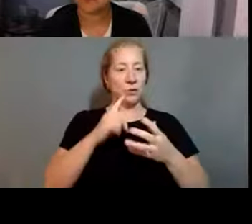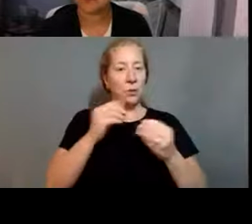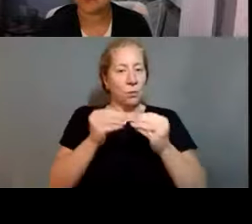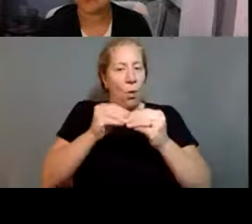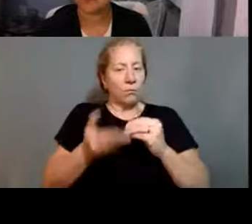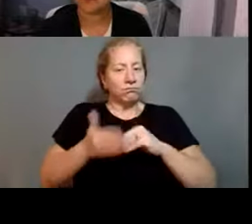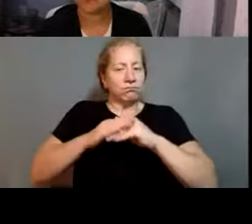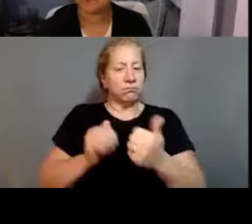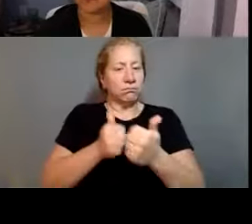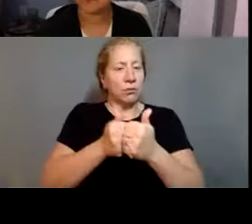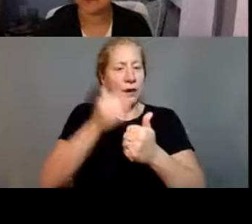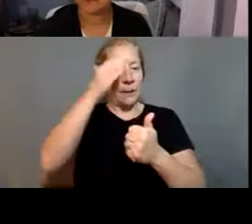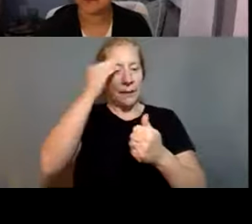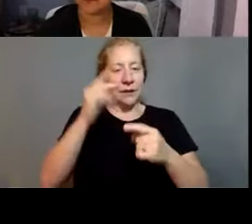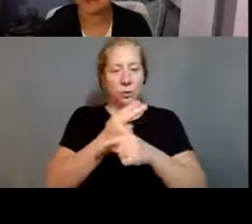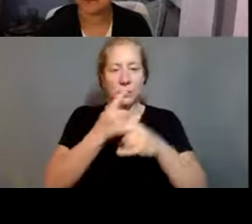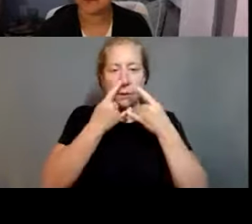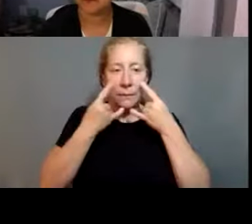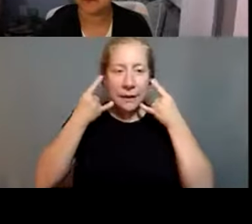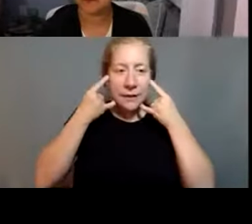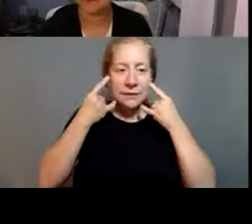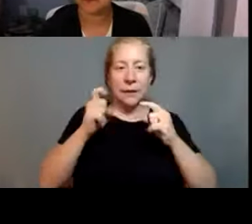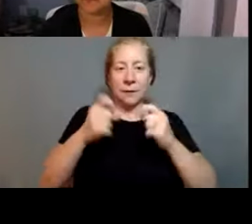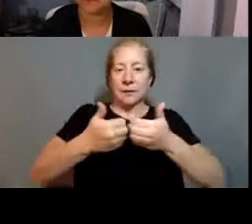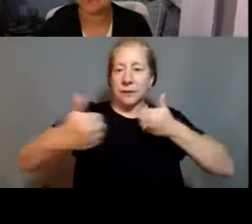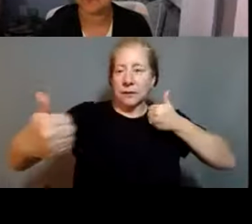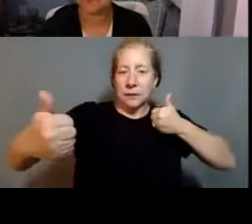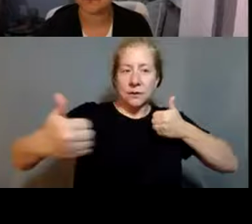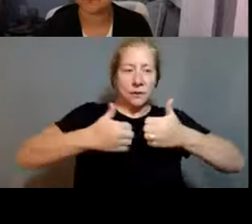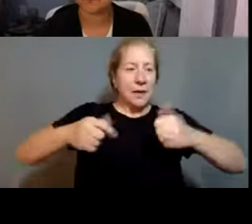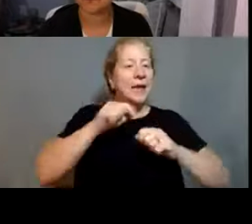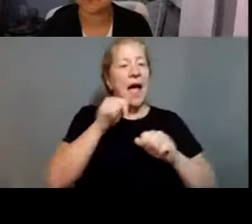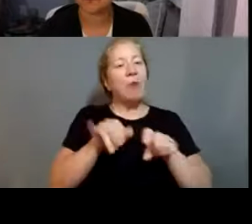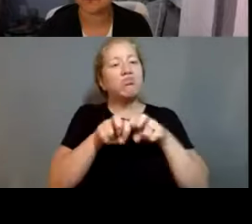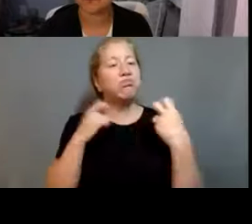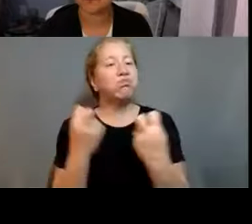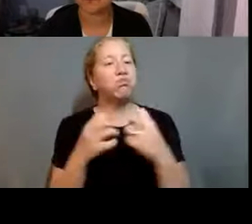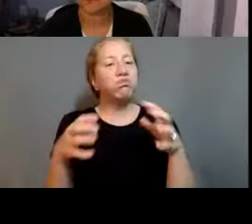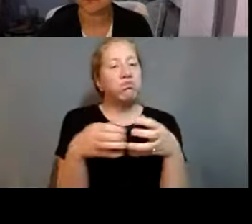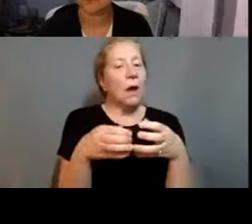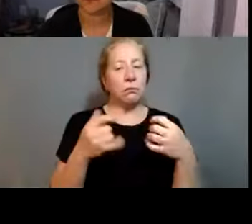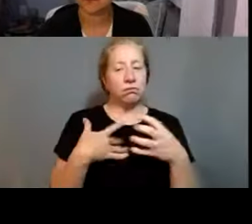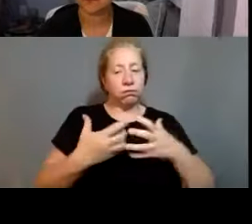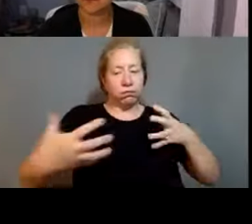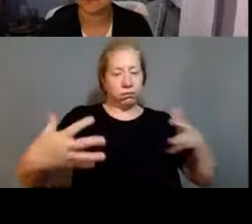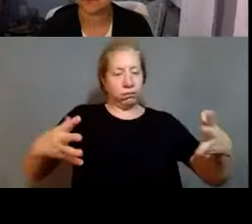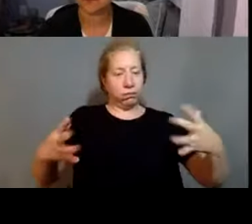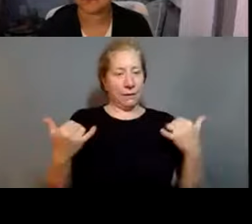Children are masked, we are separated, we are not sitting in a circle. but just anything,